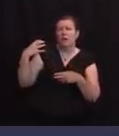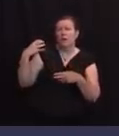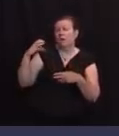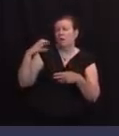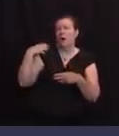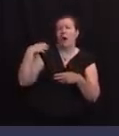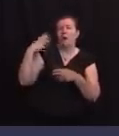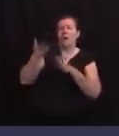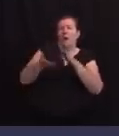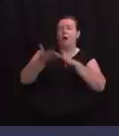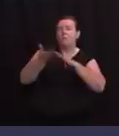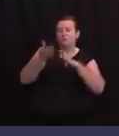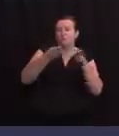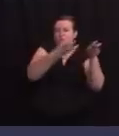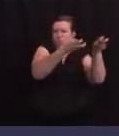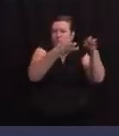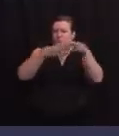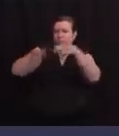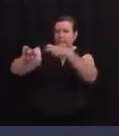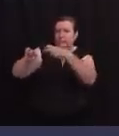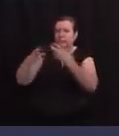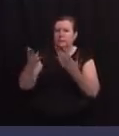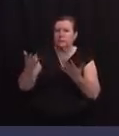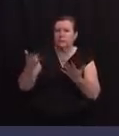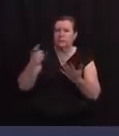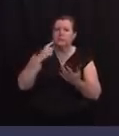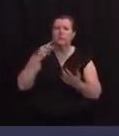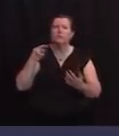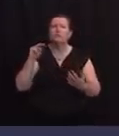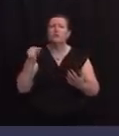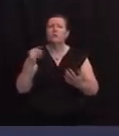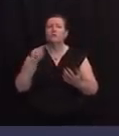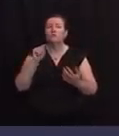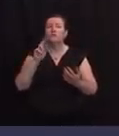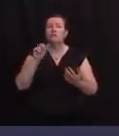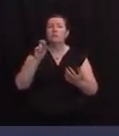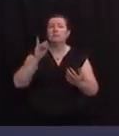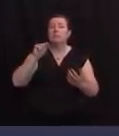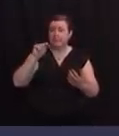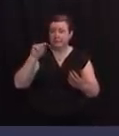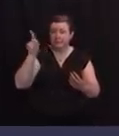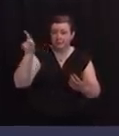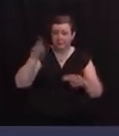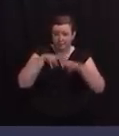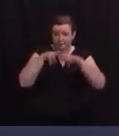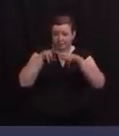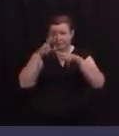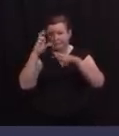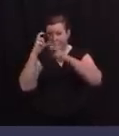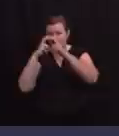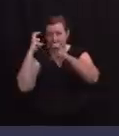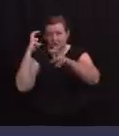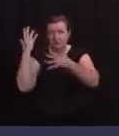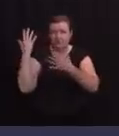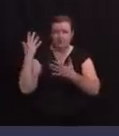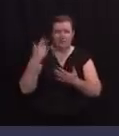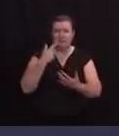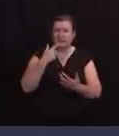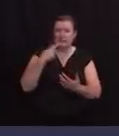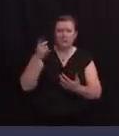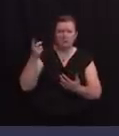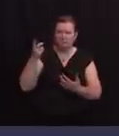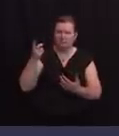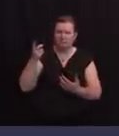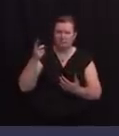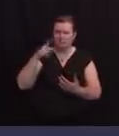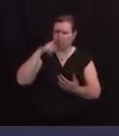tax revenue windfall. Is now not the time to install a long-term funding source for the agency? Loretta Weinberg specifically said it's mind-boggling that this didn't